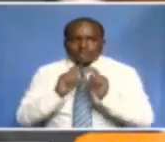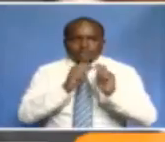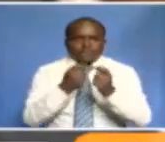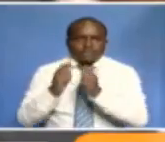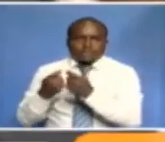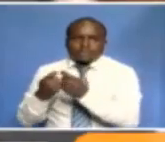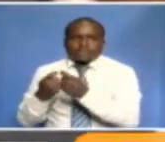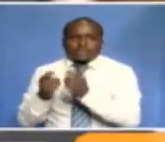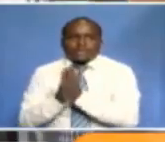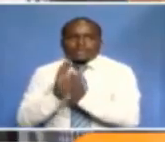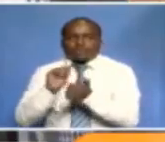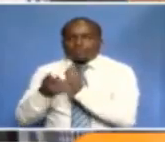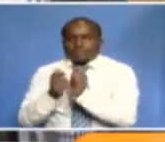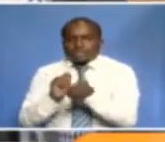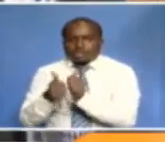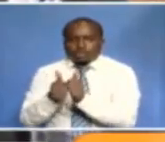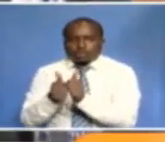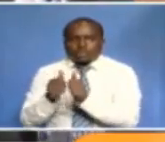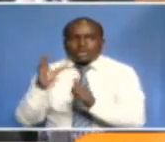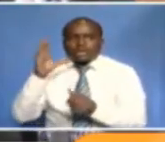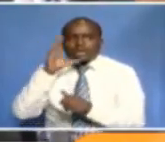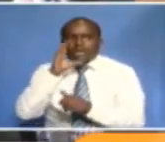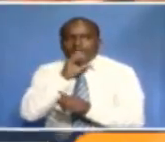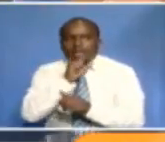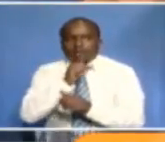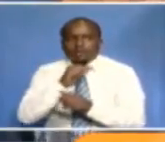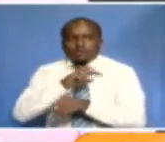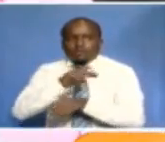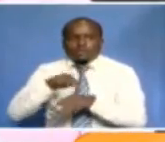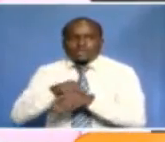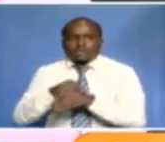antagonism and competition, lack of national ethos,